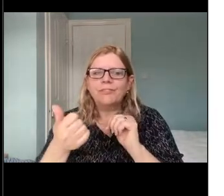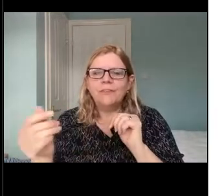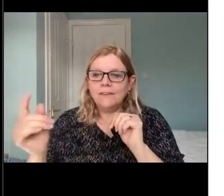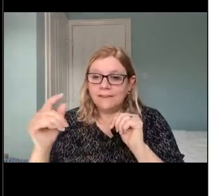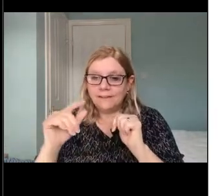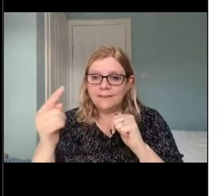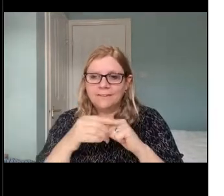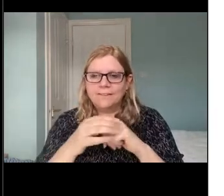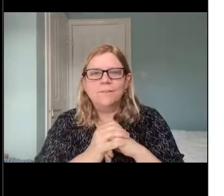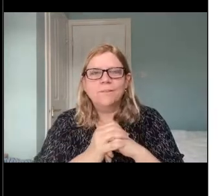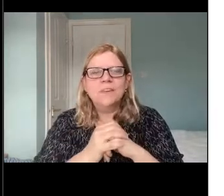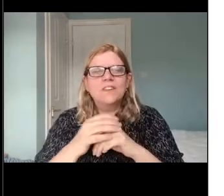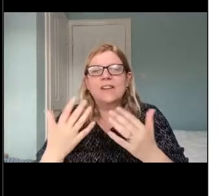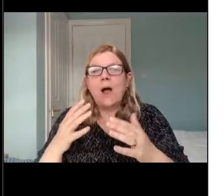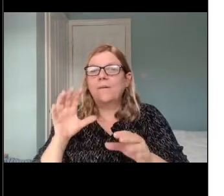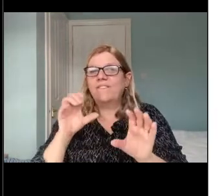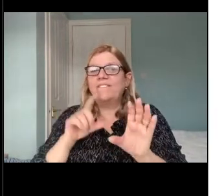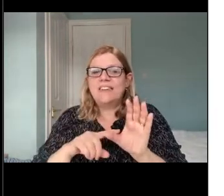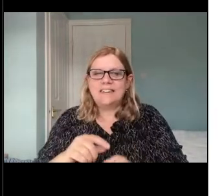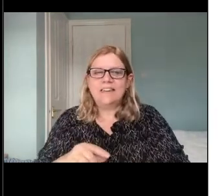linguists. Next slide, please.